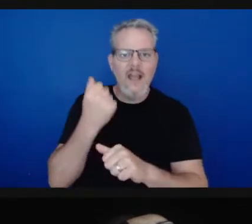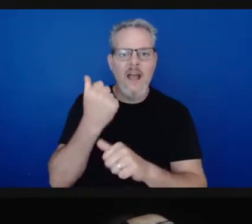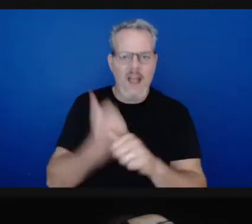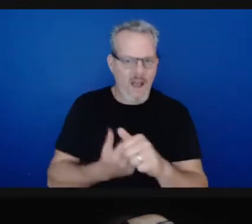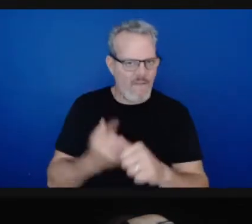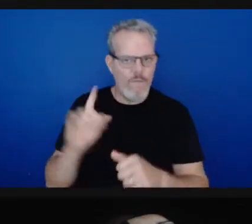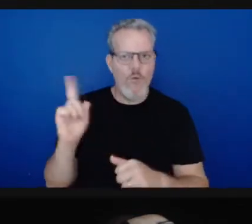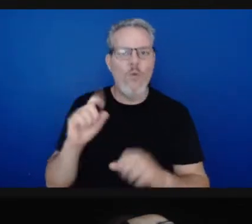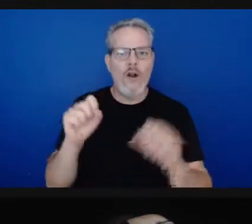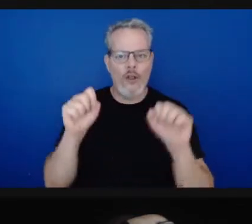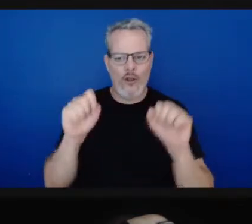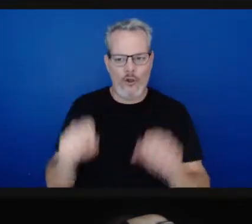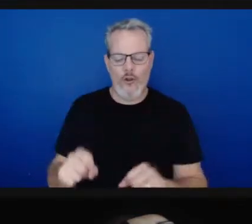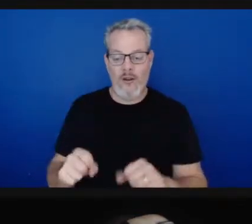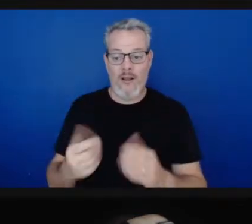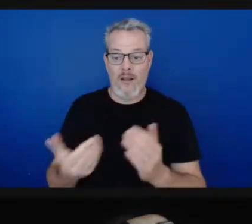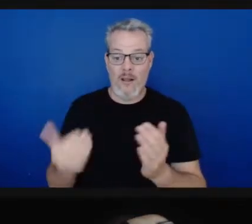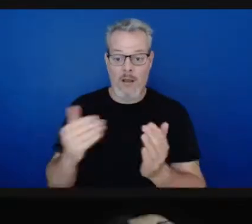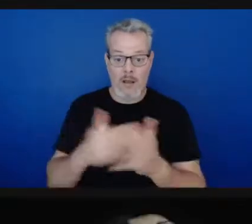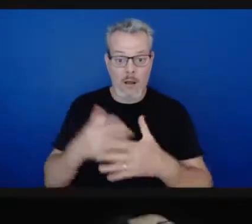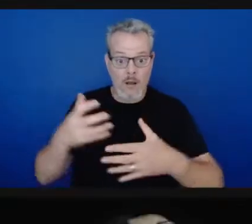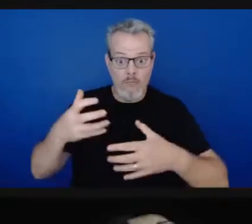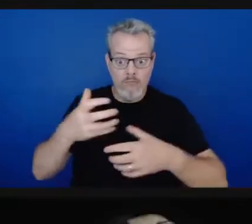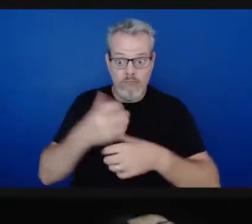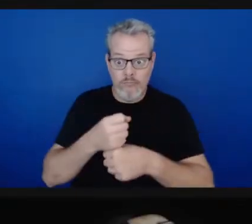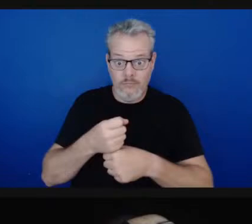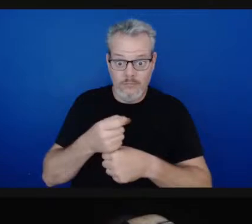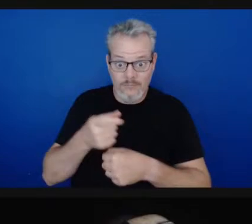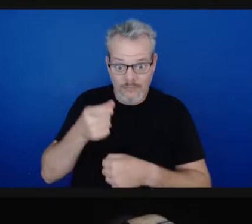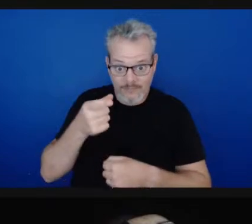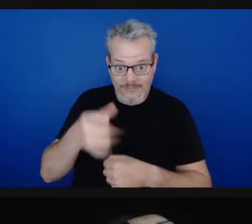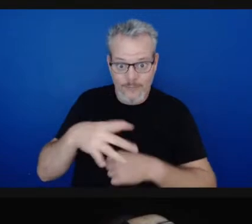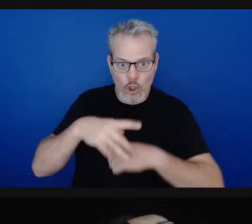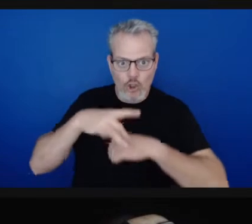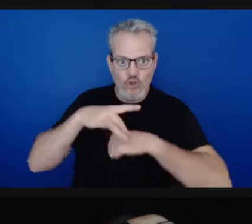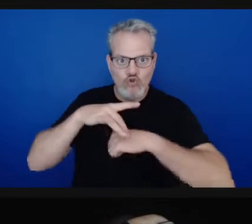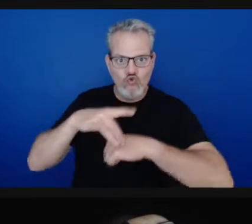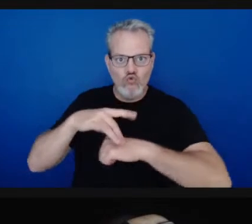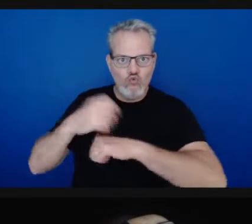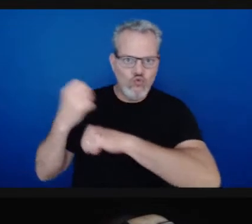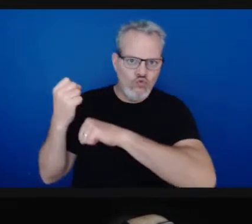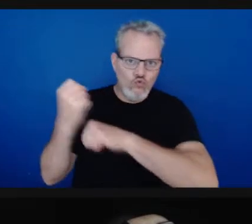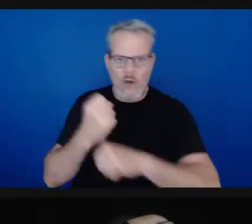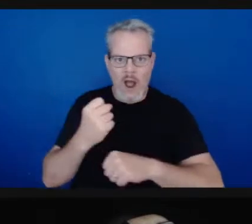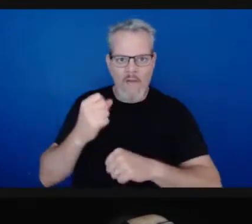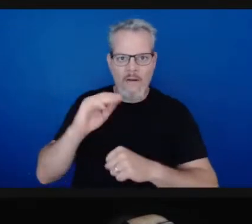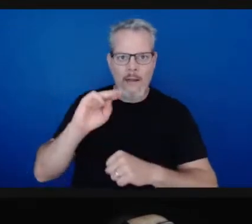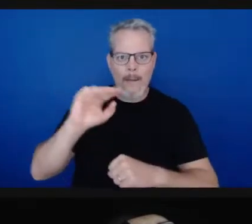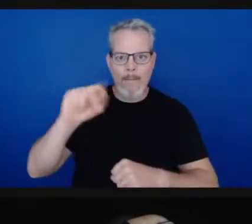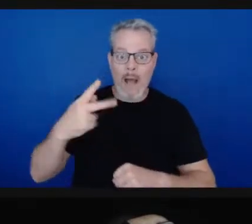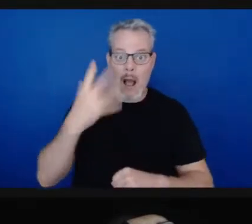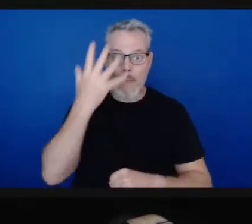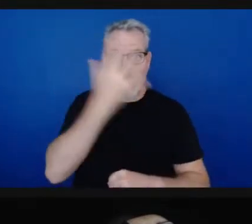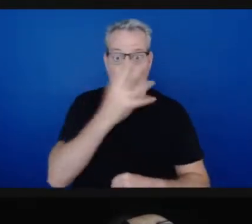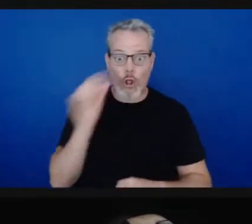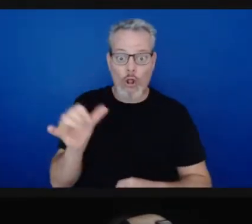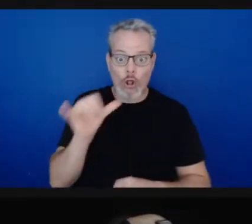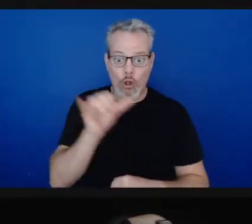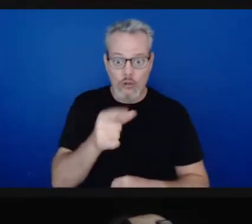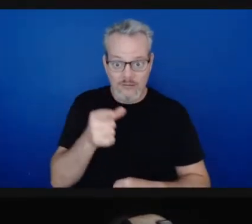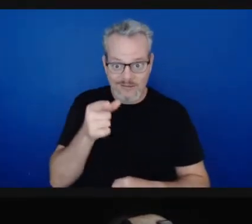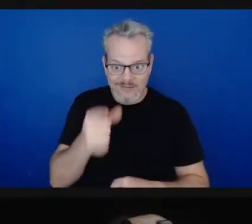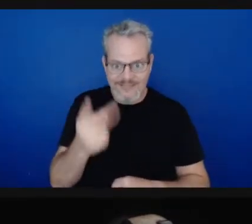And to cut to the chase here, the gravity map looks like this. You can see the shape of the